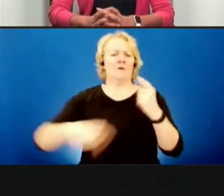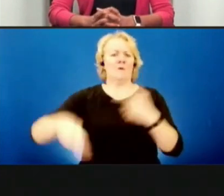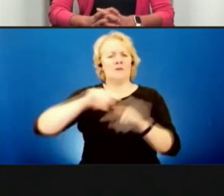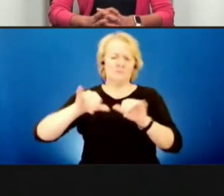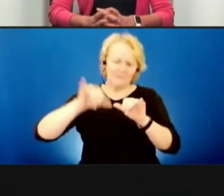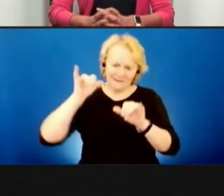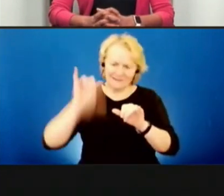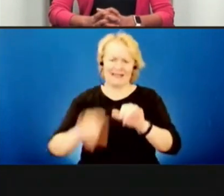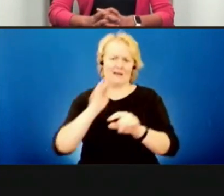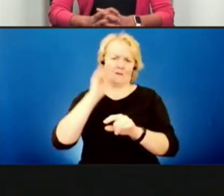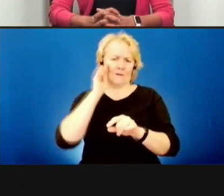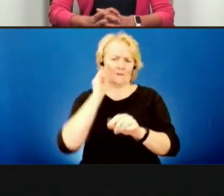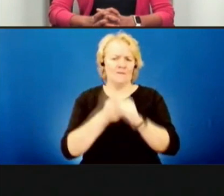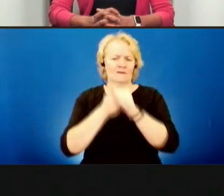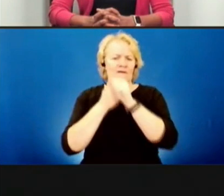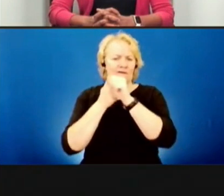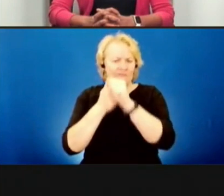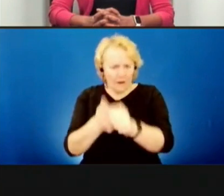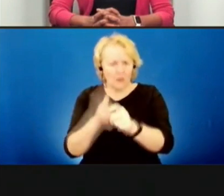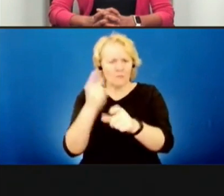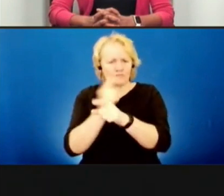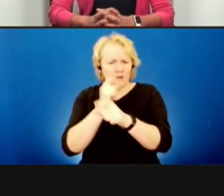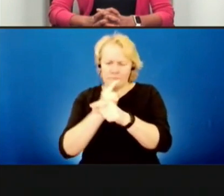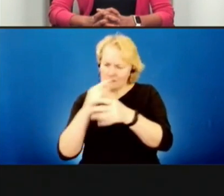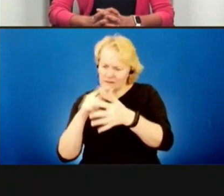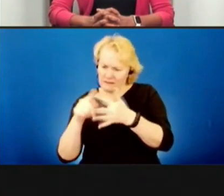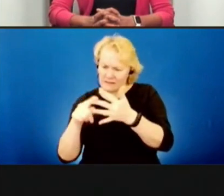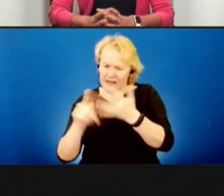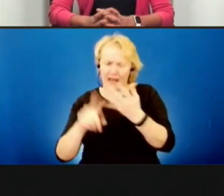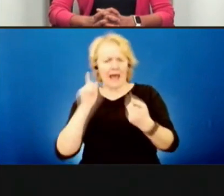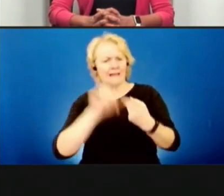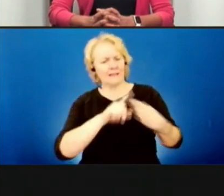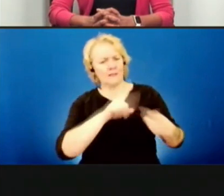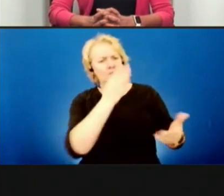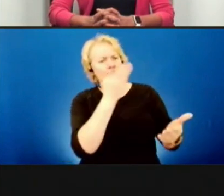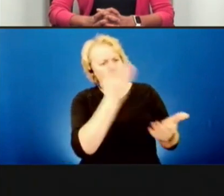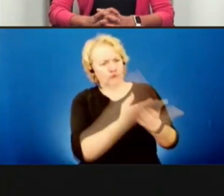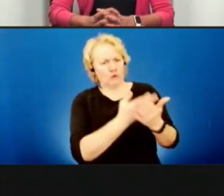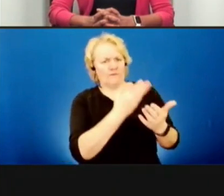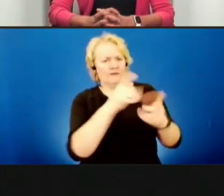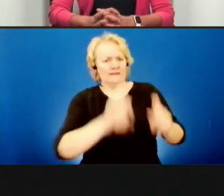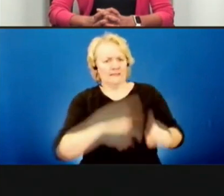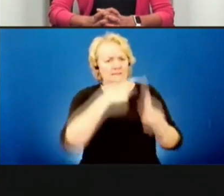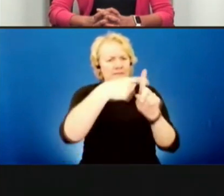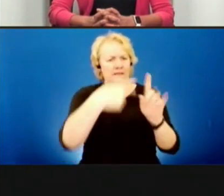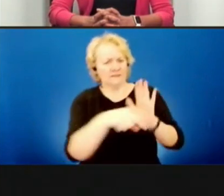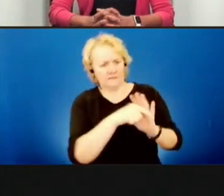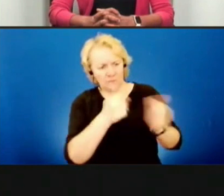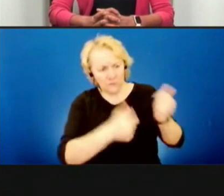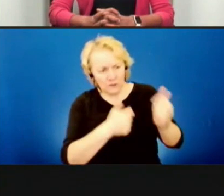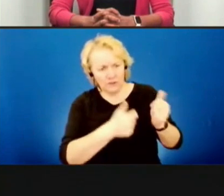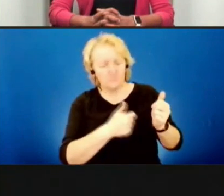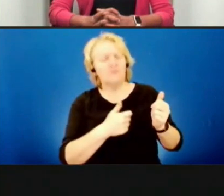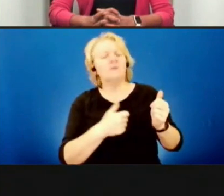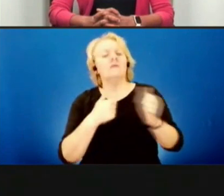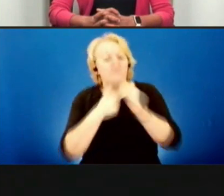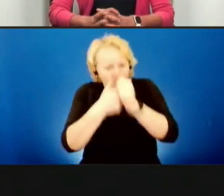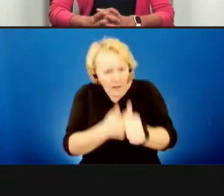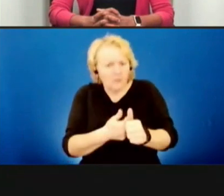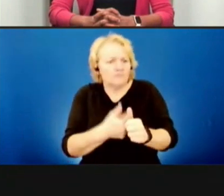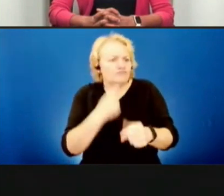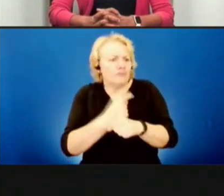home and you follow those protective measures until you get the confirmatory whether or not the test was negative or positive, and then you follow the appropriate next